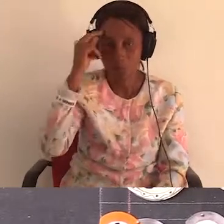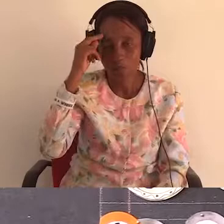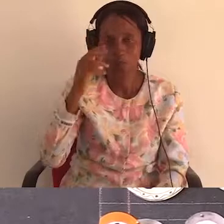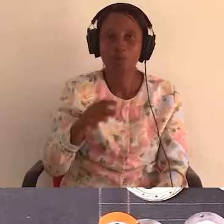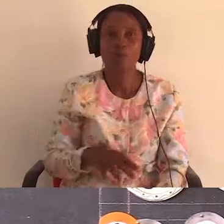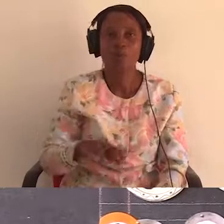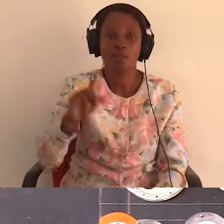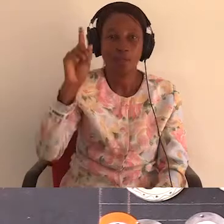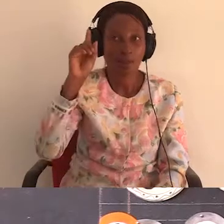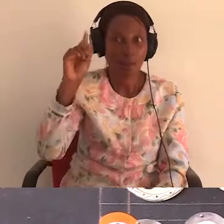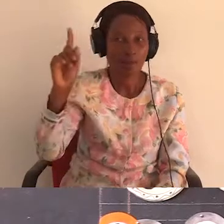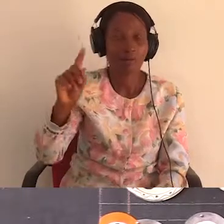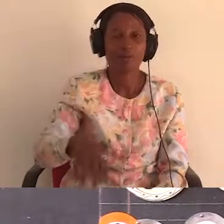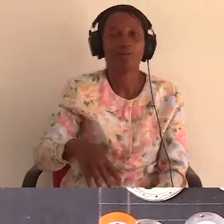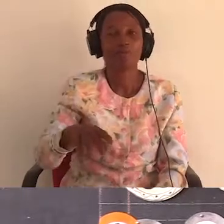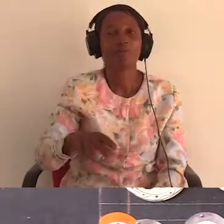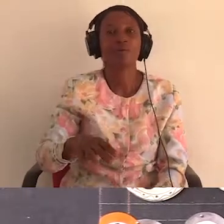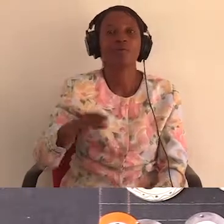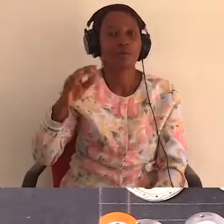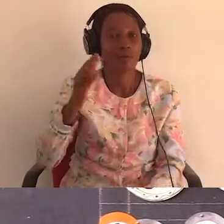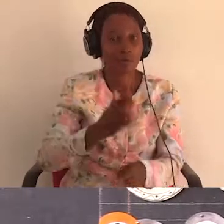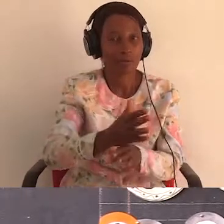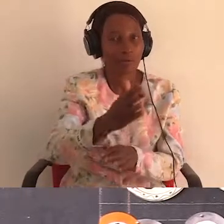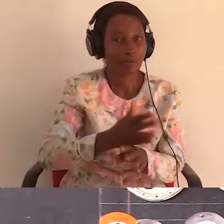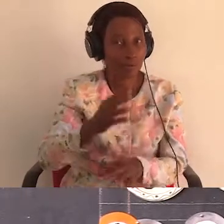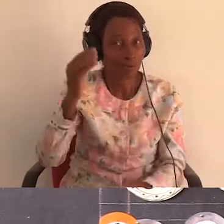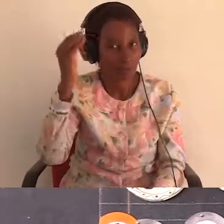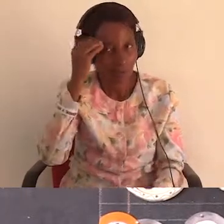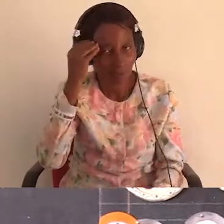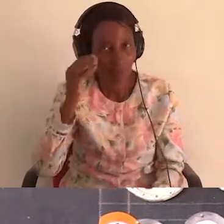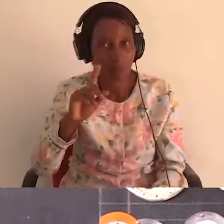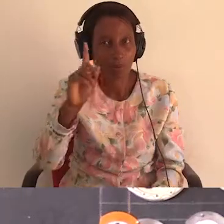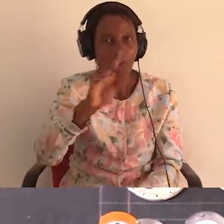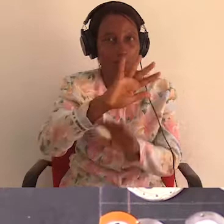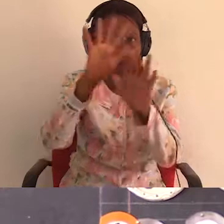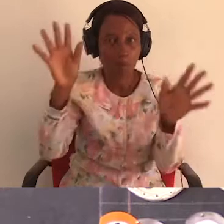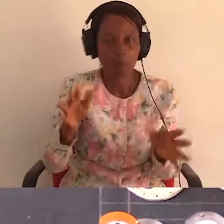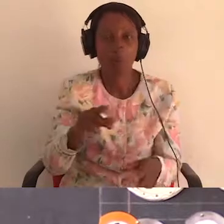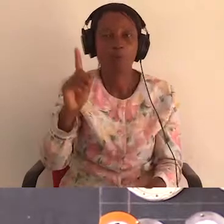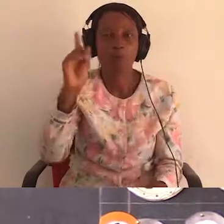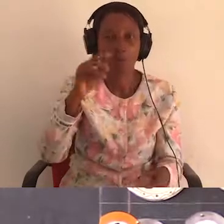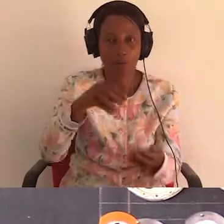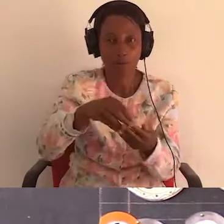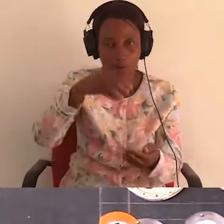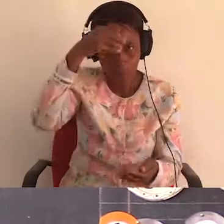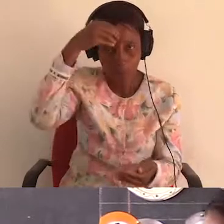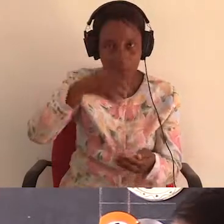can still remember the sounds that we have learned before. Now, I'm going to place this